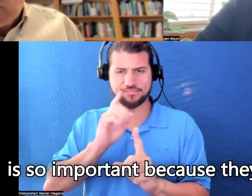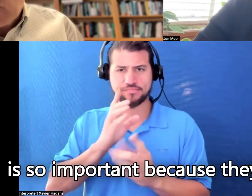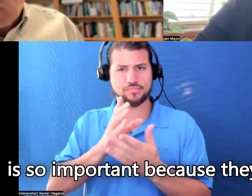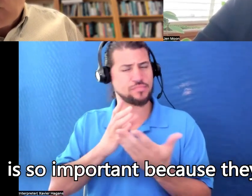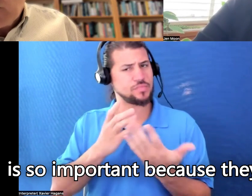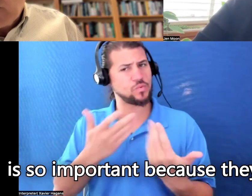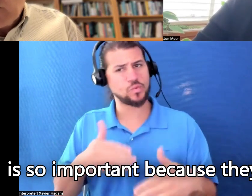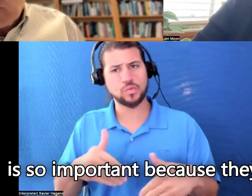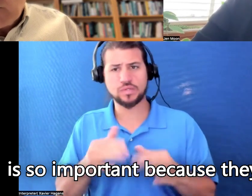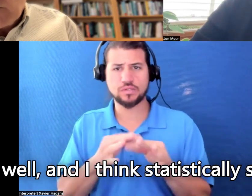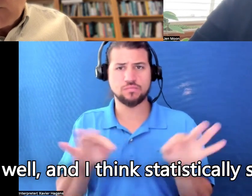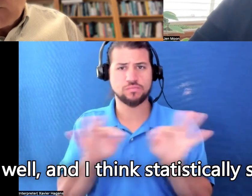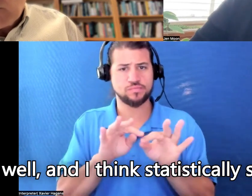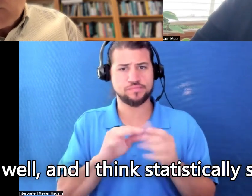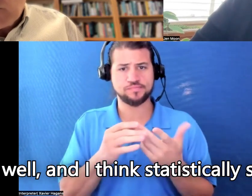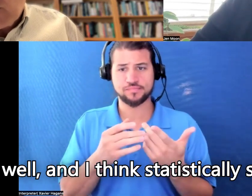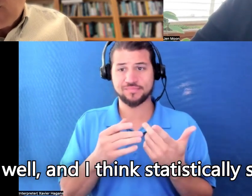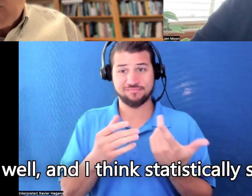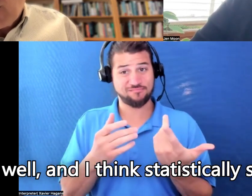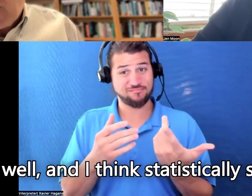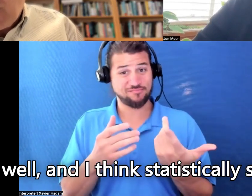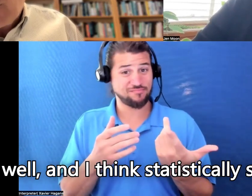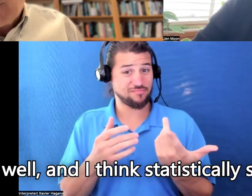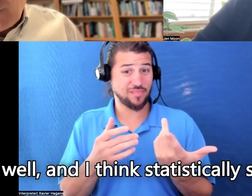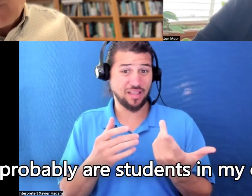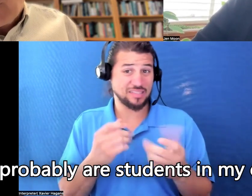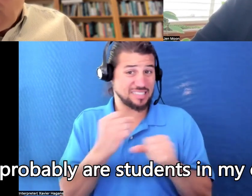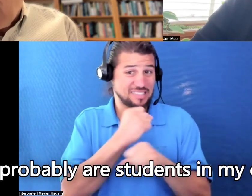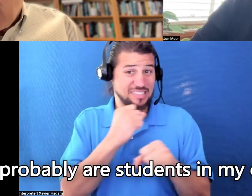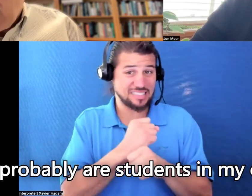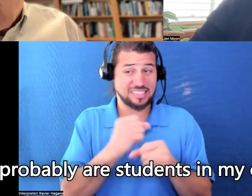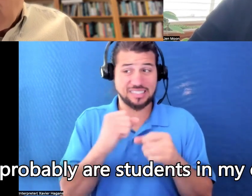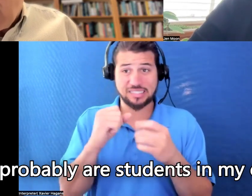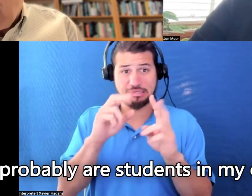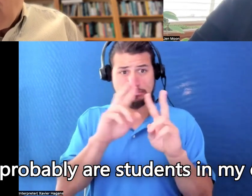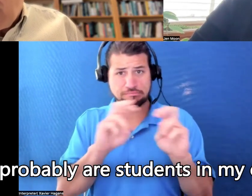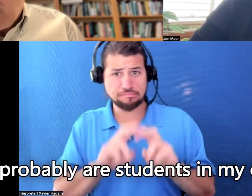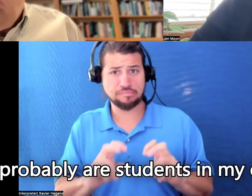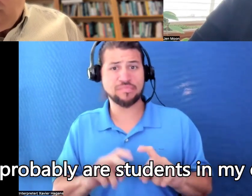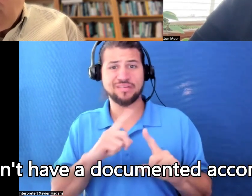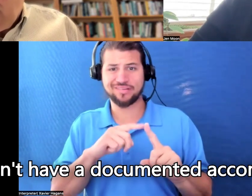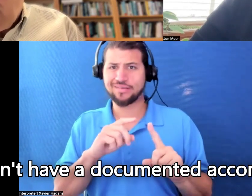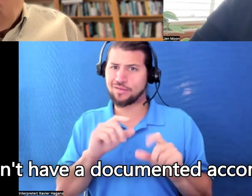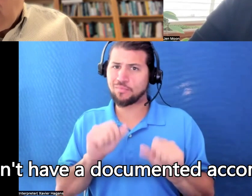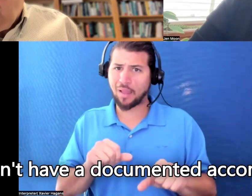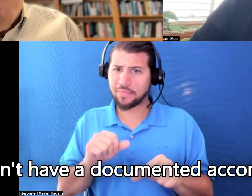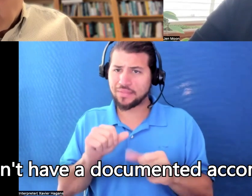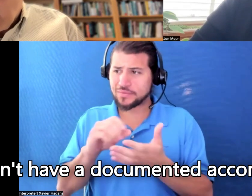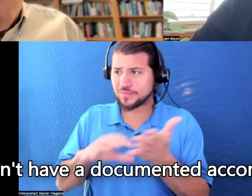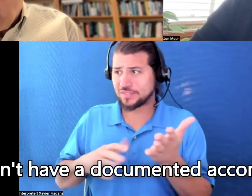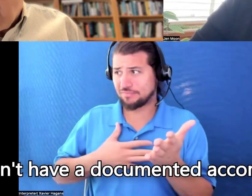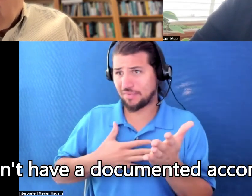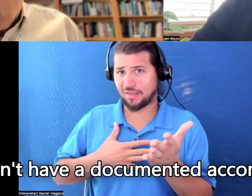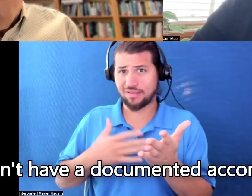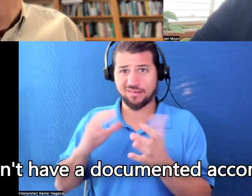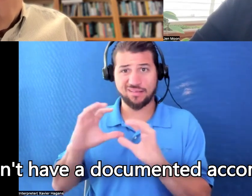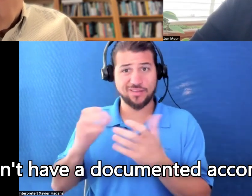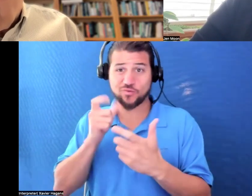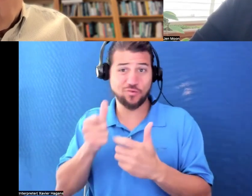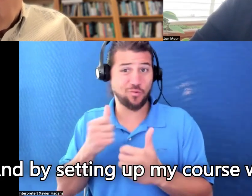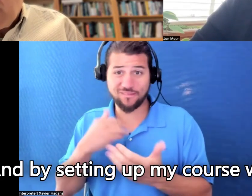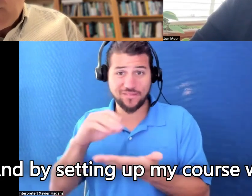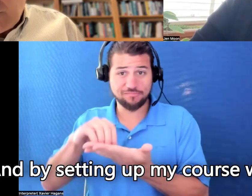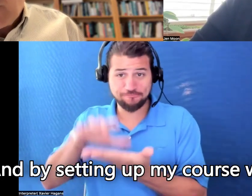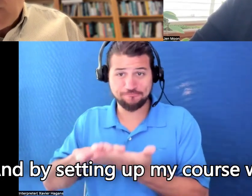because they're very well, and I think statistically speaking, probably are students in my class that don't have a documented